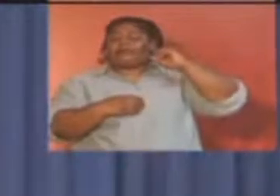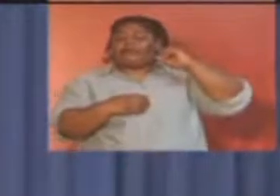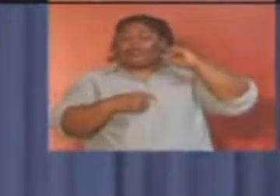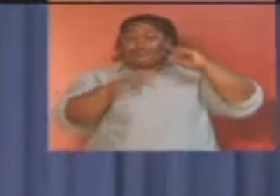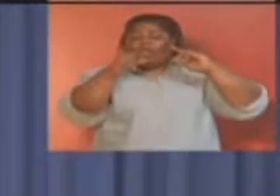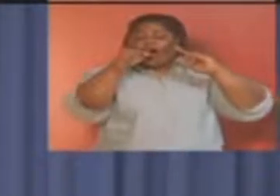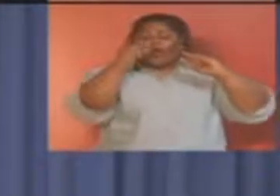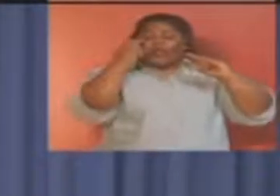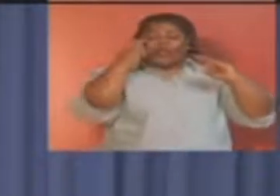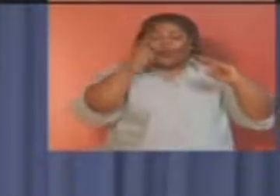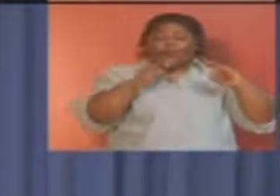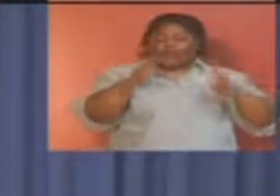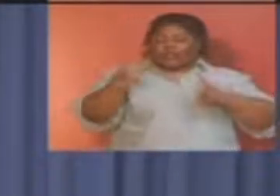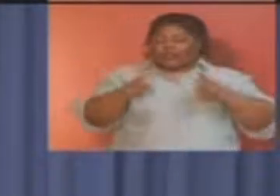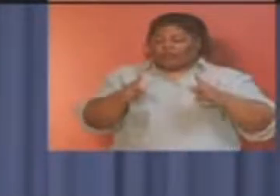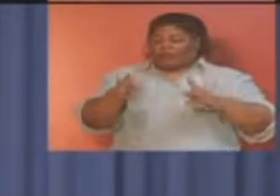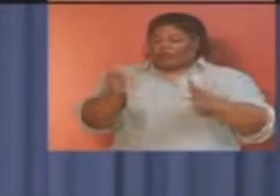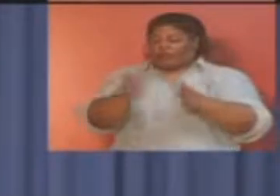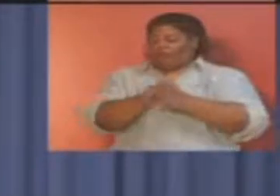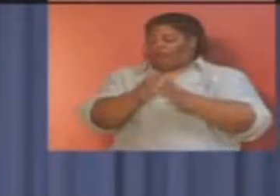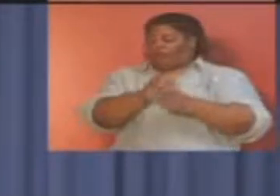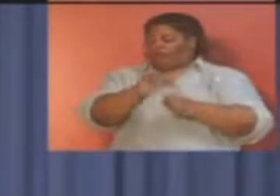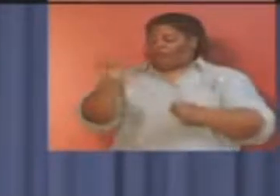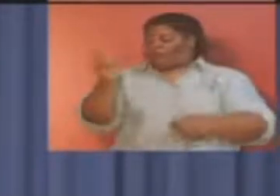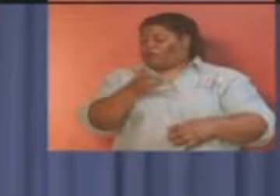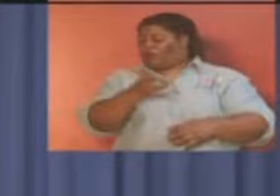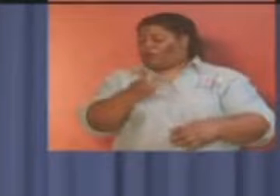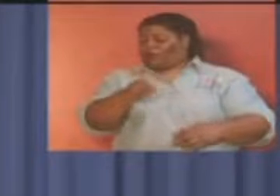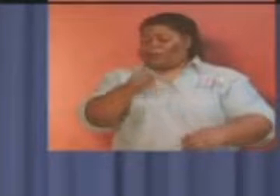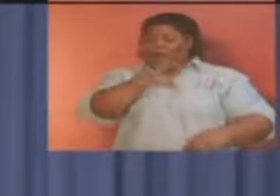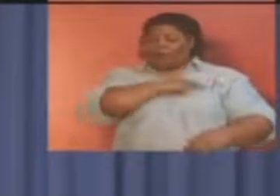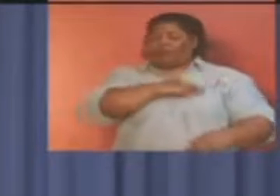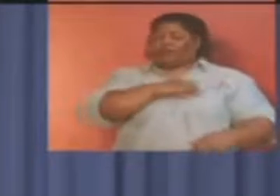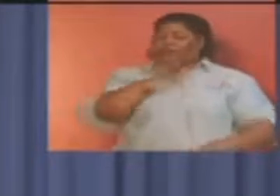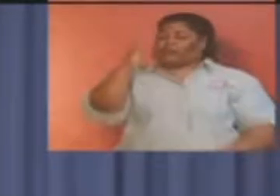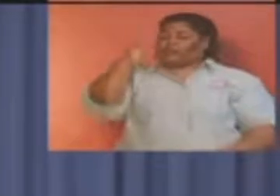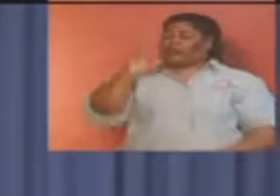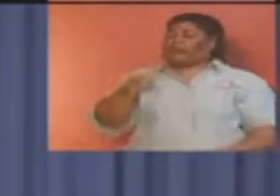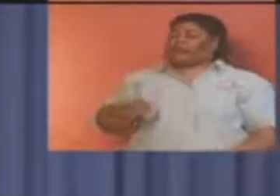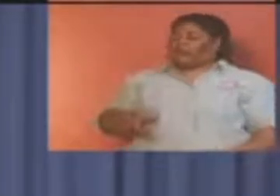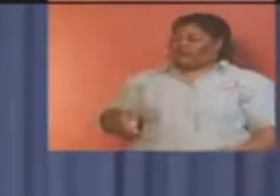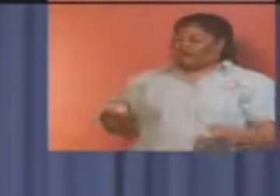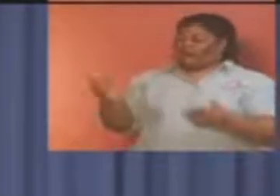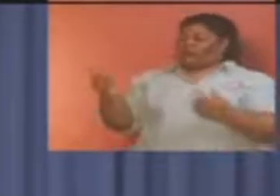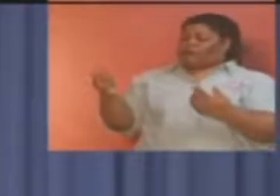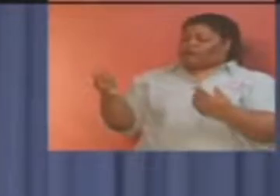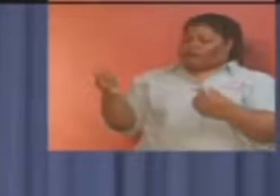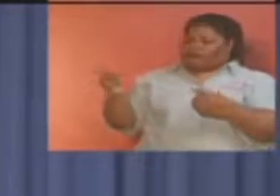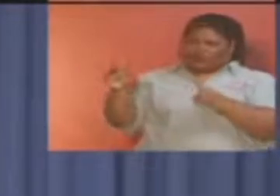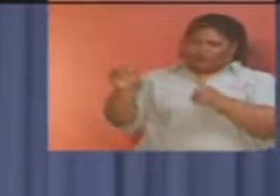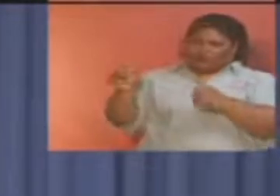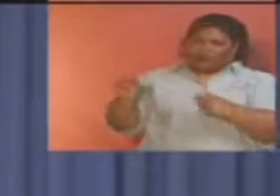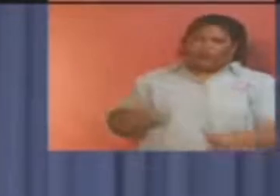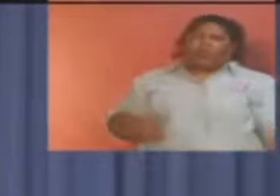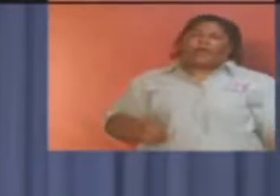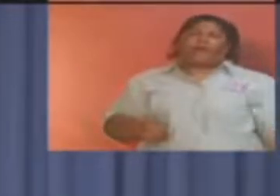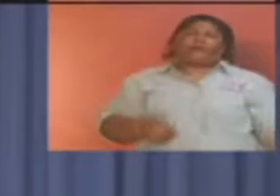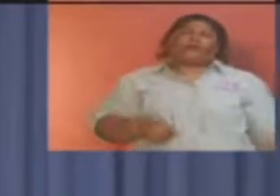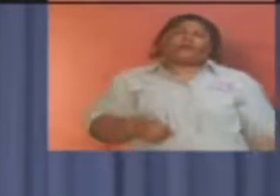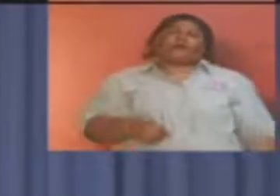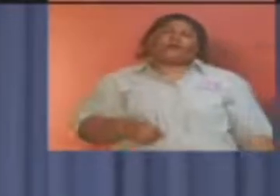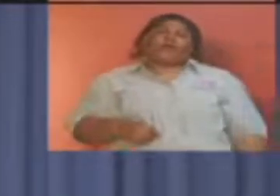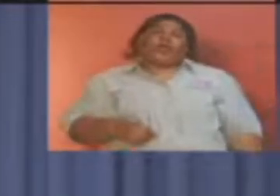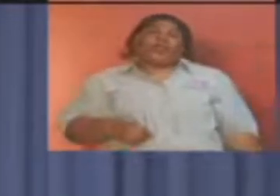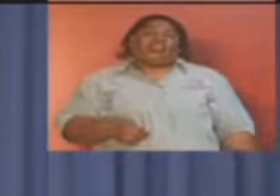have instances of consequences. You see, the general attitude is that, you know, you